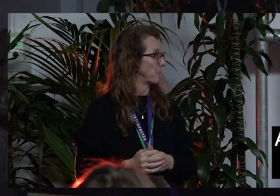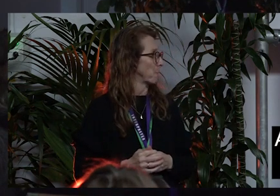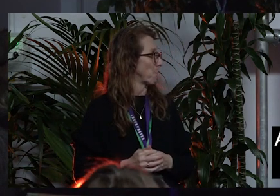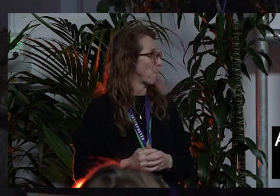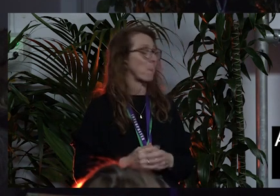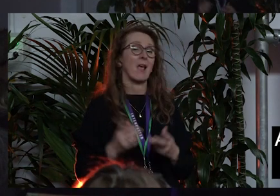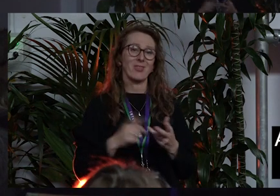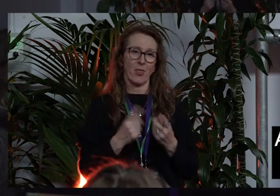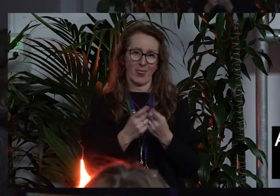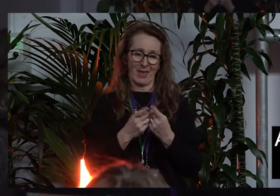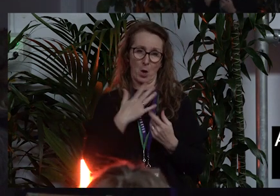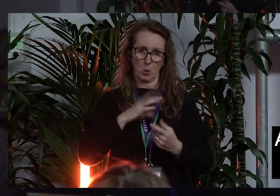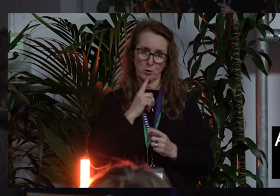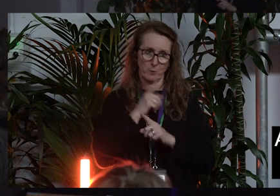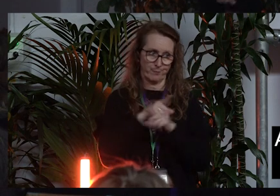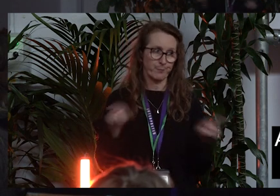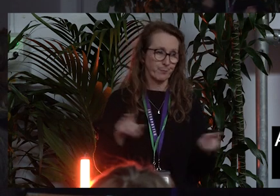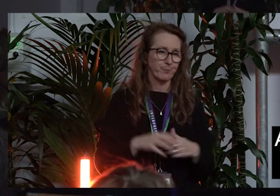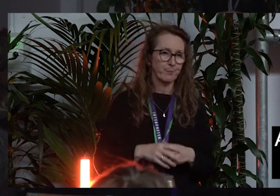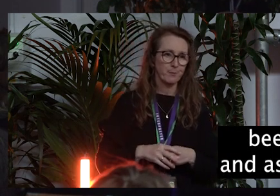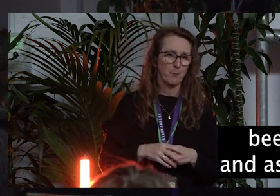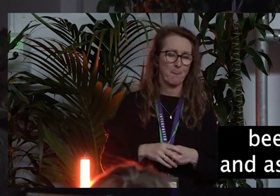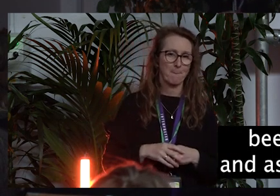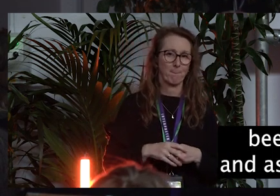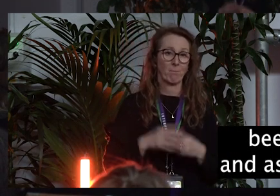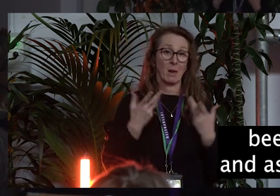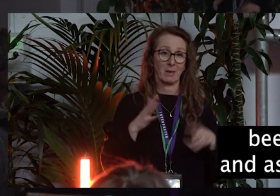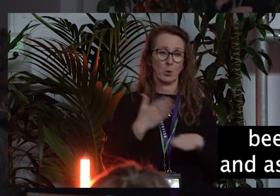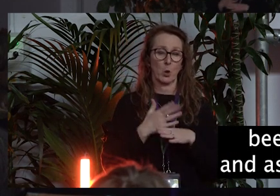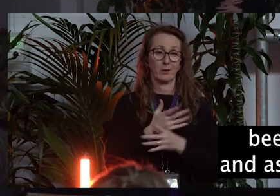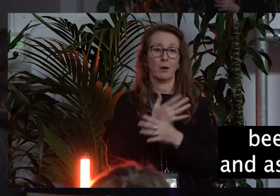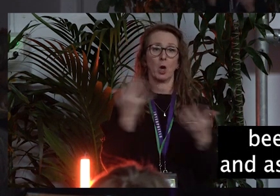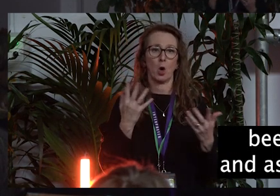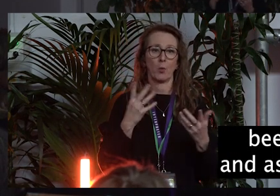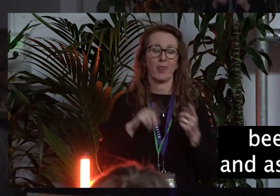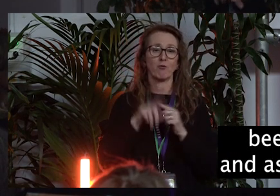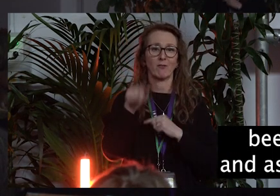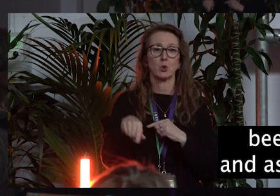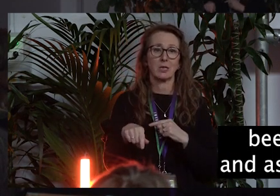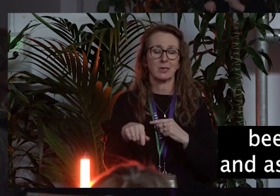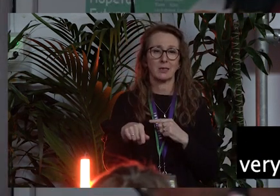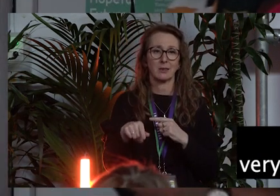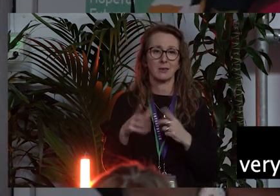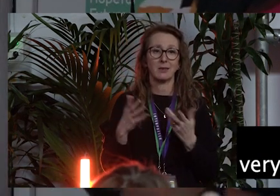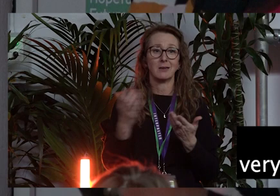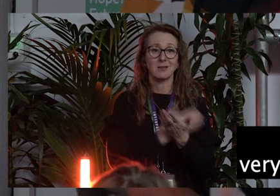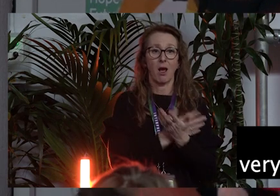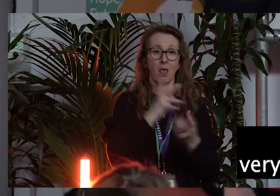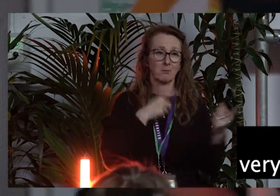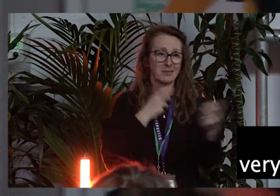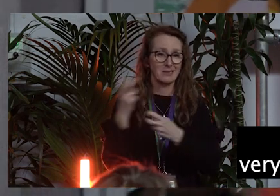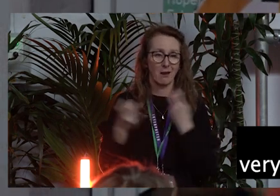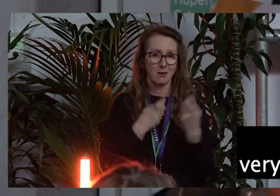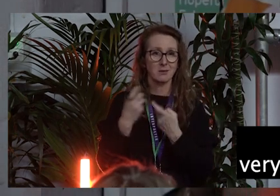And then the other thing to tell you is that we've been working a lot with refugee and asylum seekers in North Somerset because we're based very,